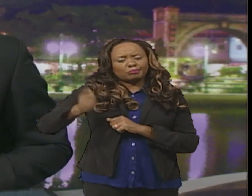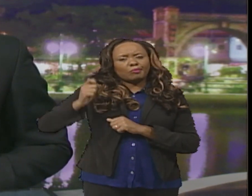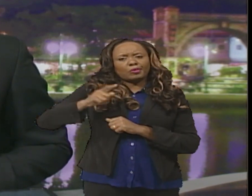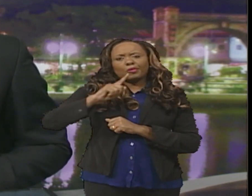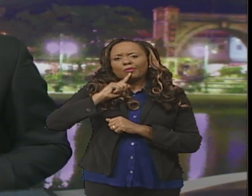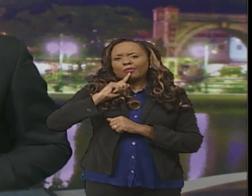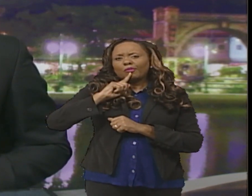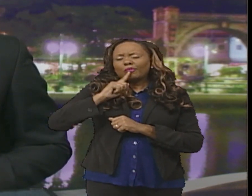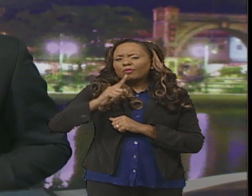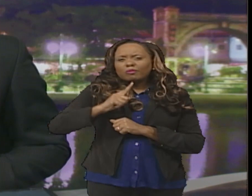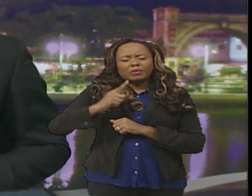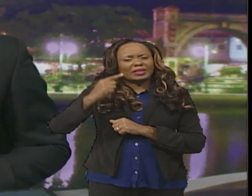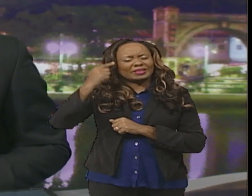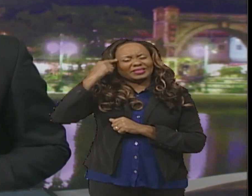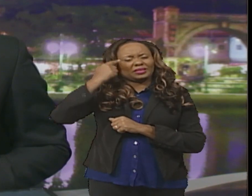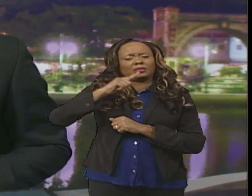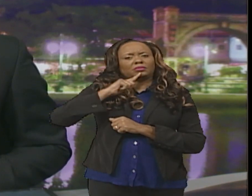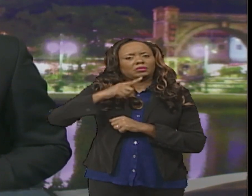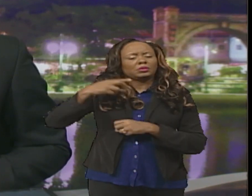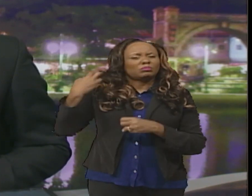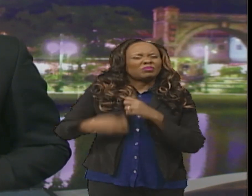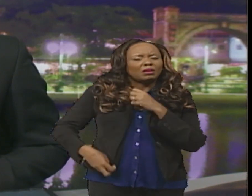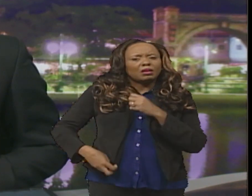sees it as a form of exploitation.